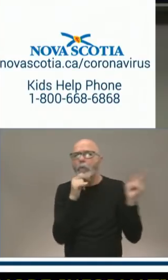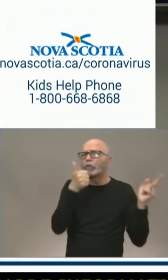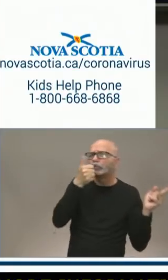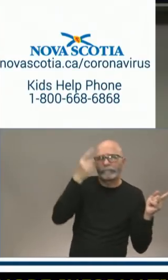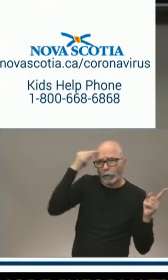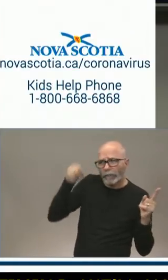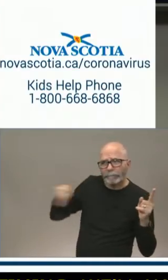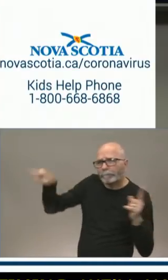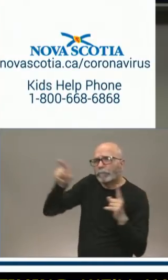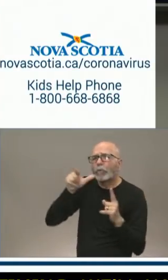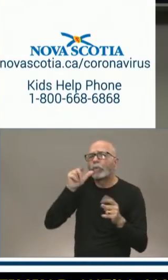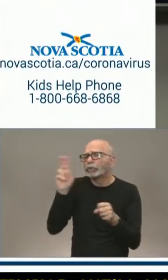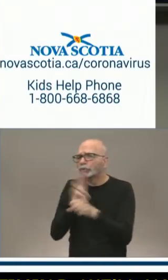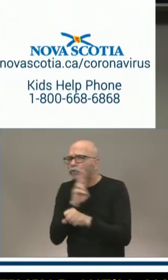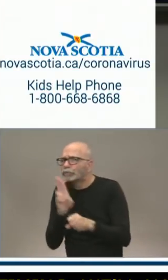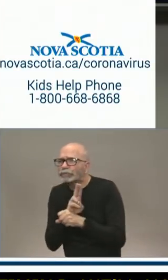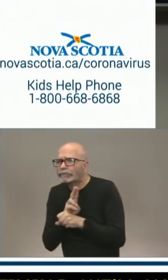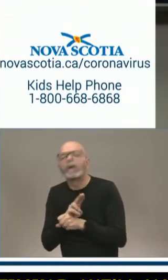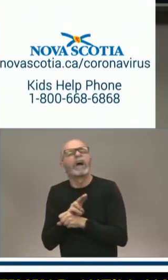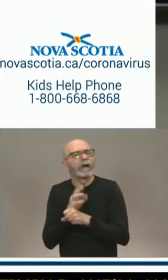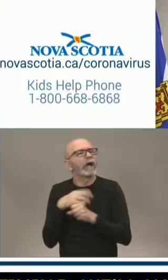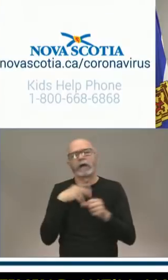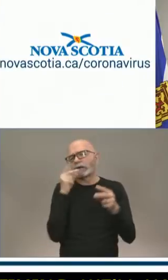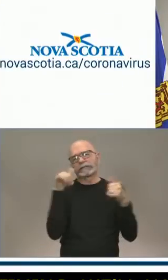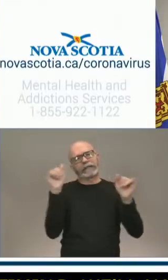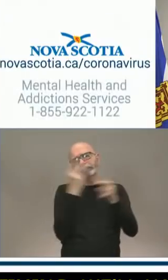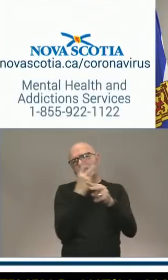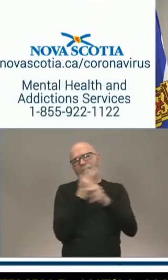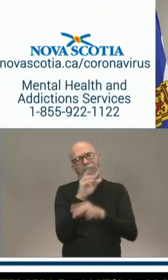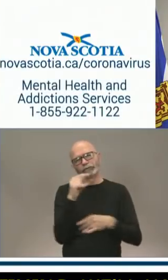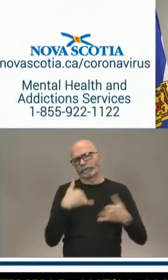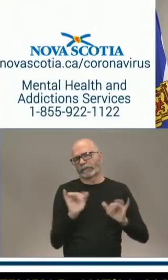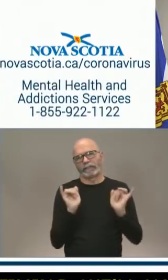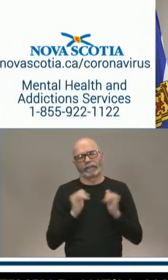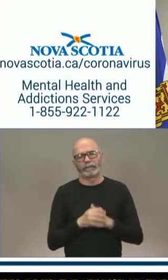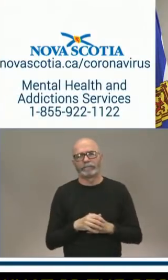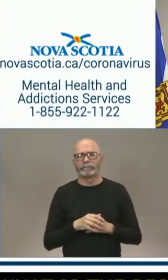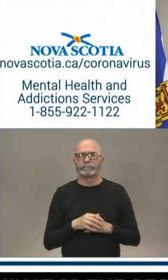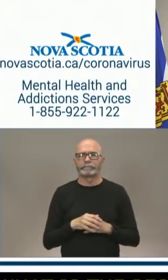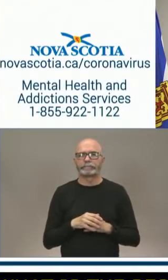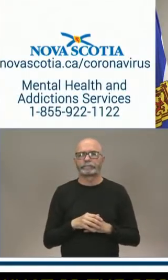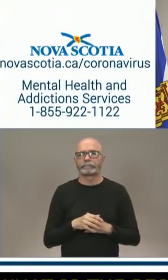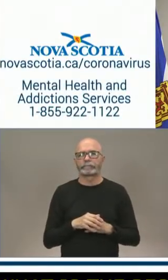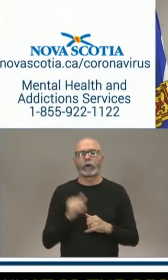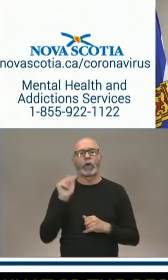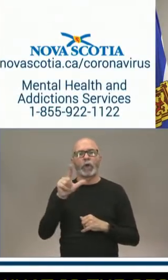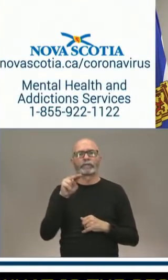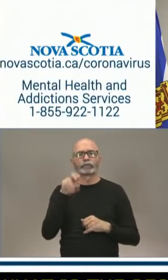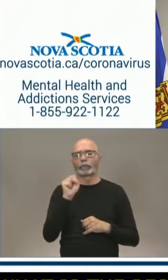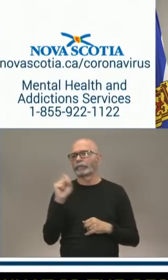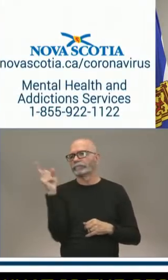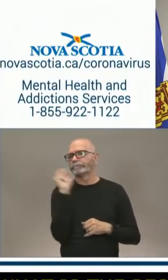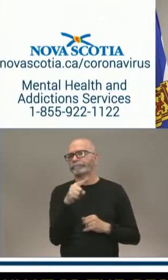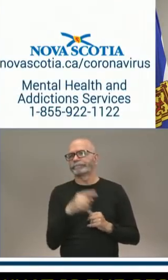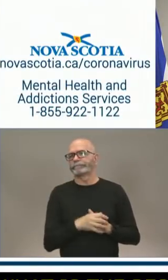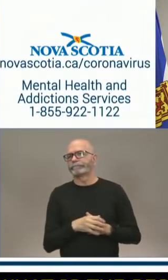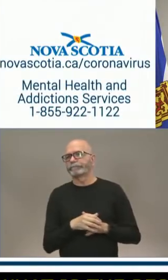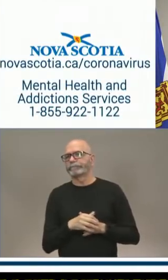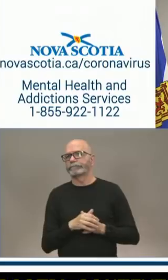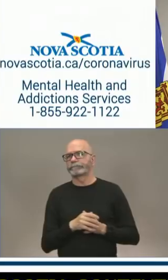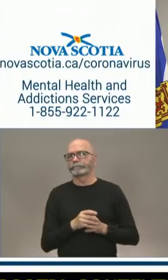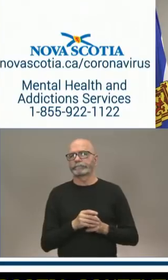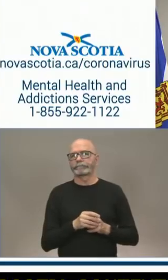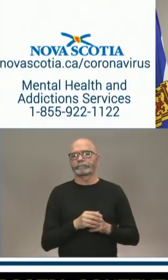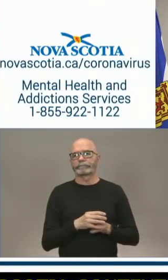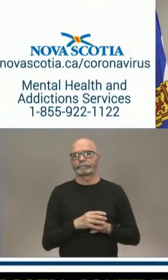adding it into our program. Next, we'll go to Lindsay Armstrong from All Nova Scotia. Go ahead, Lindsay. Thank you. Following on my colleague's question with